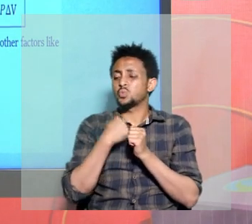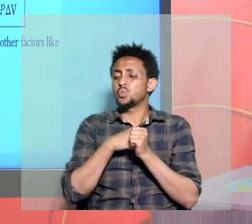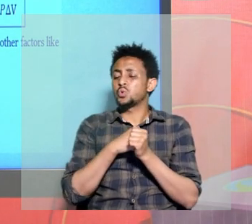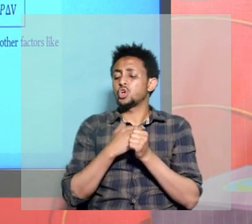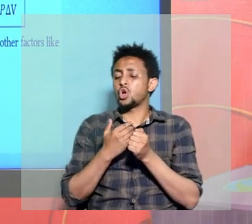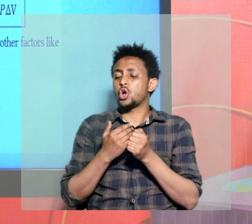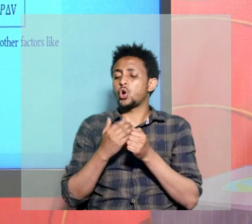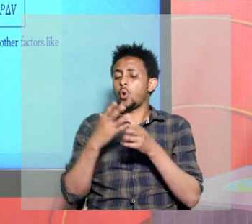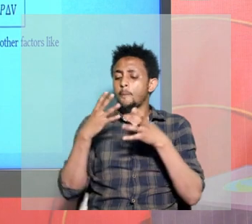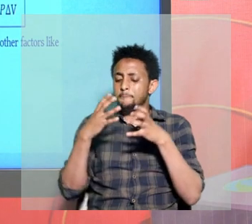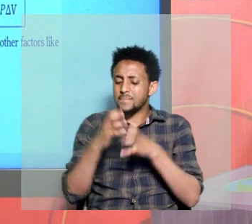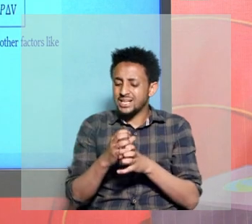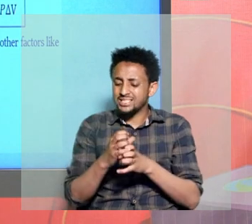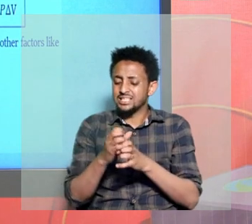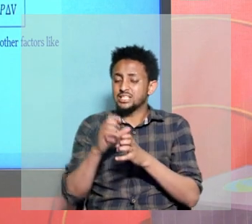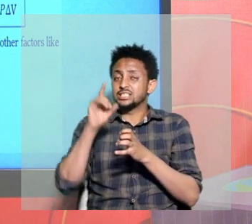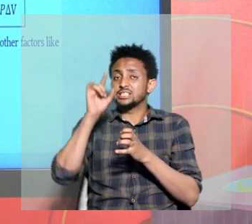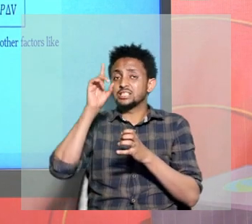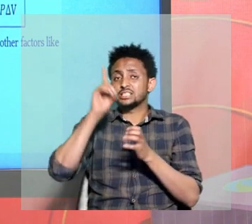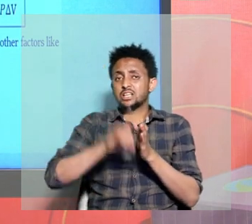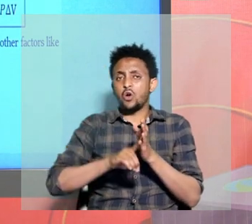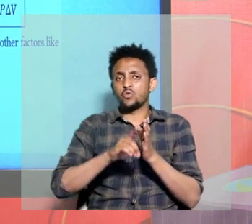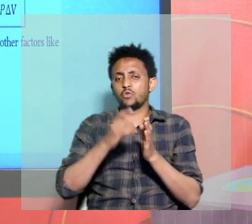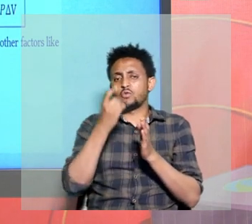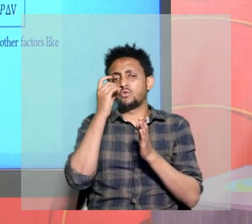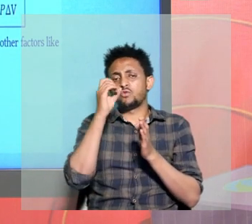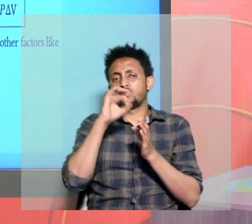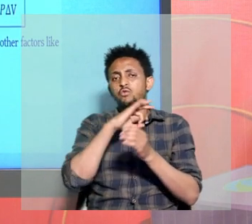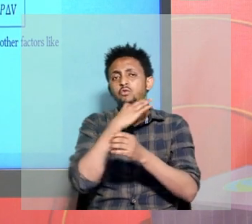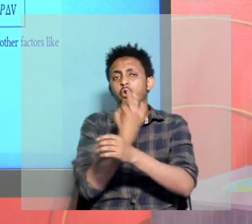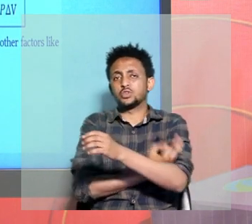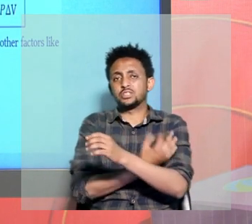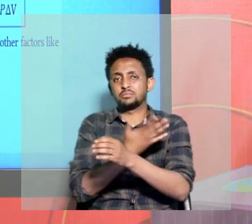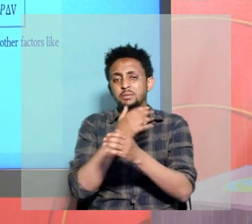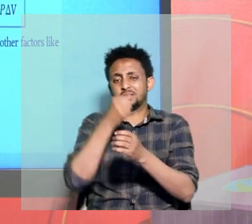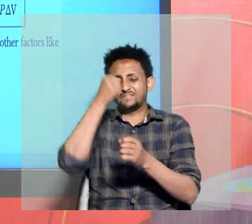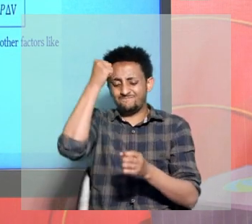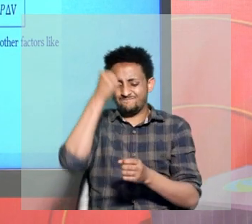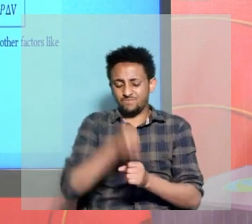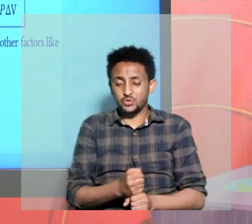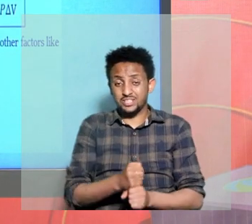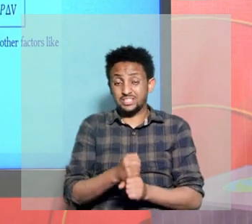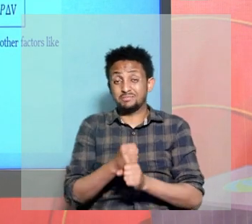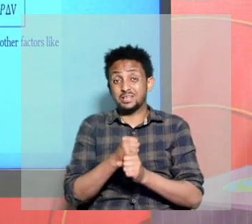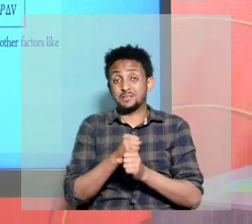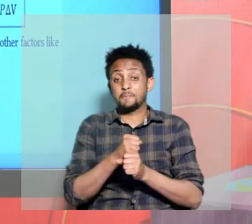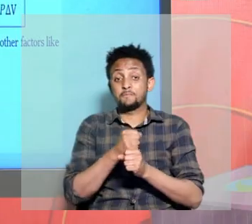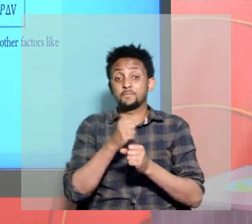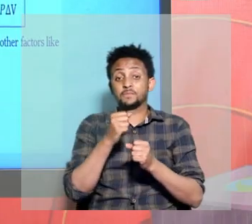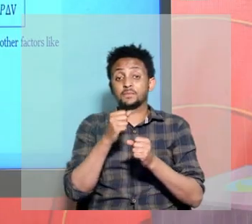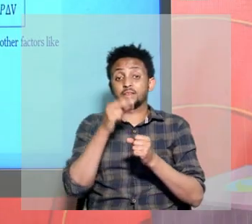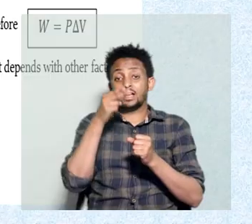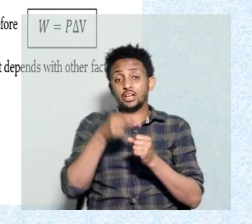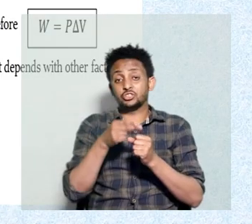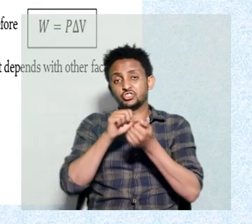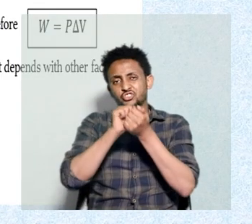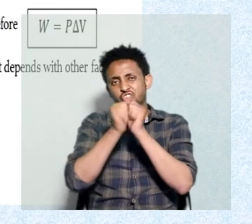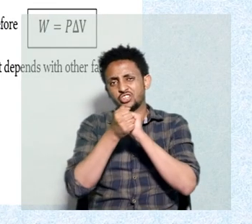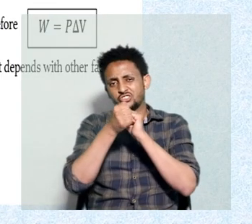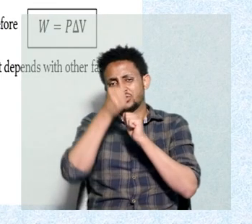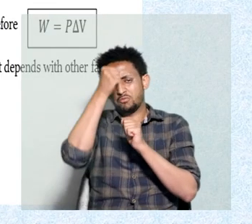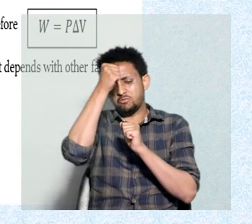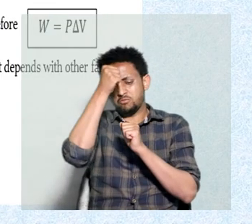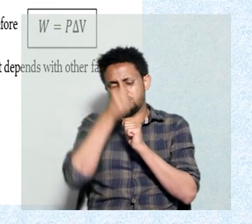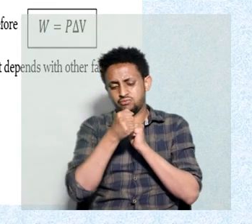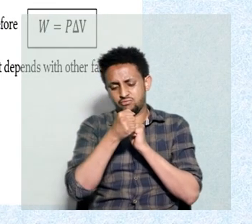can compress the piston downward with a force F, and it might be displaced, a displacement of H or change in H.